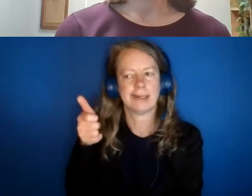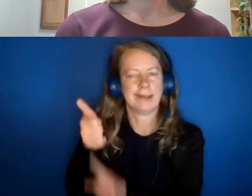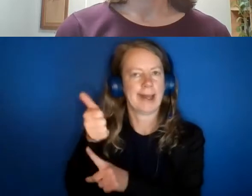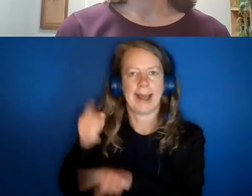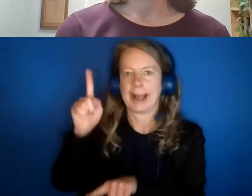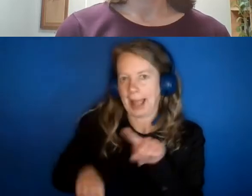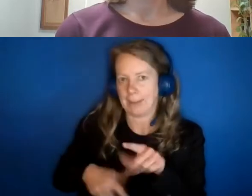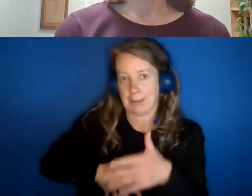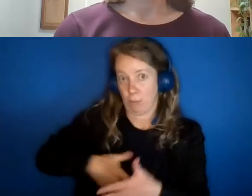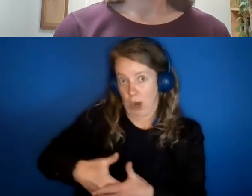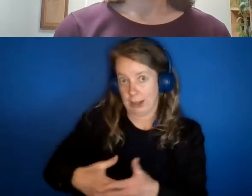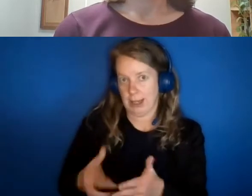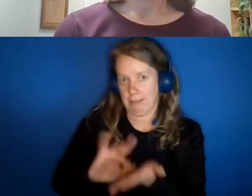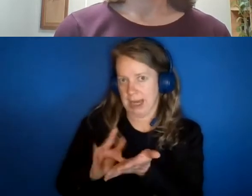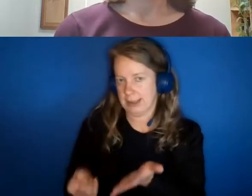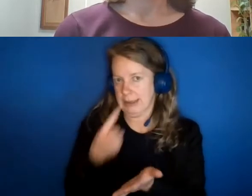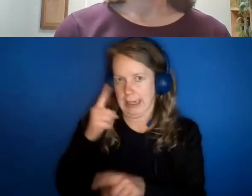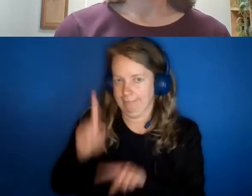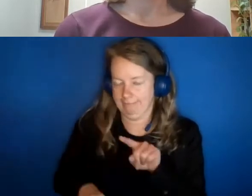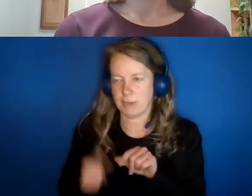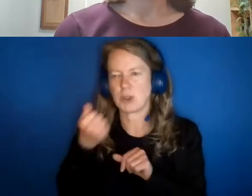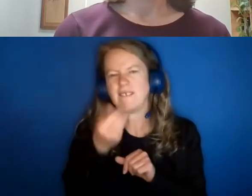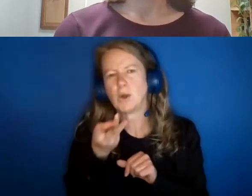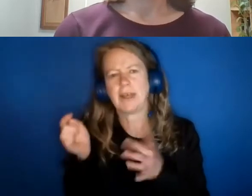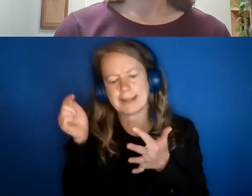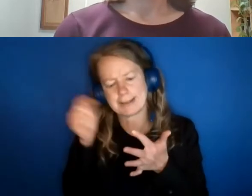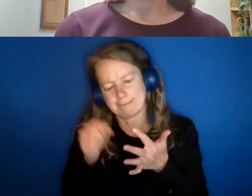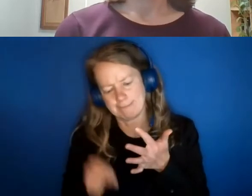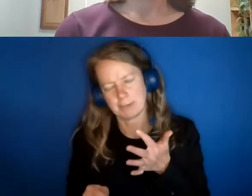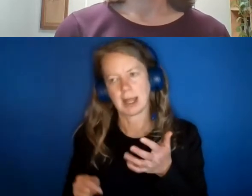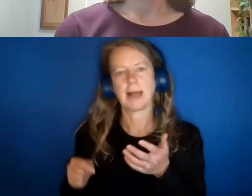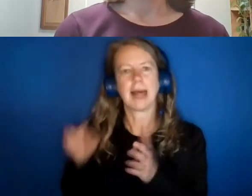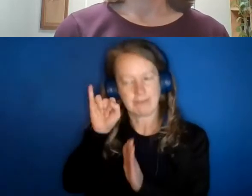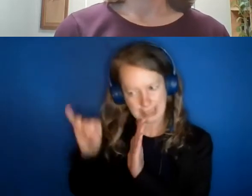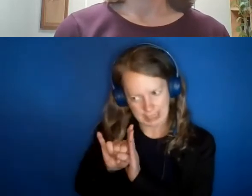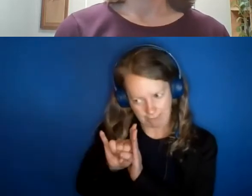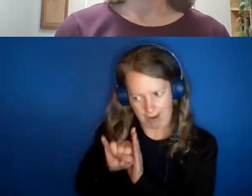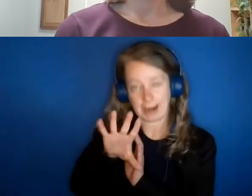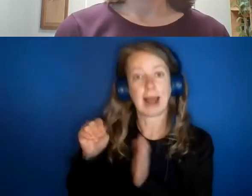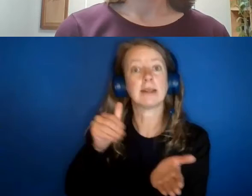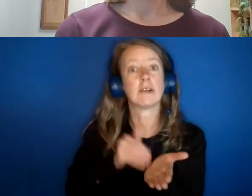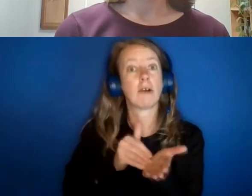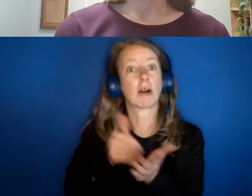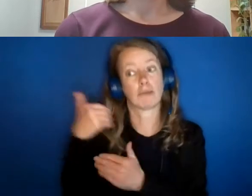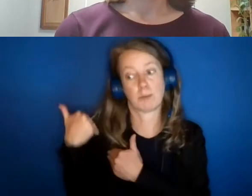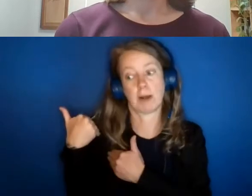there's a few things that have been identified, and anyone prescribing would know